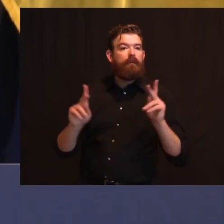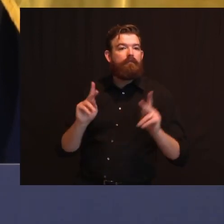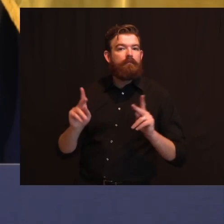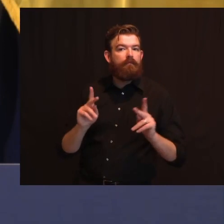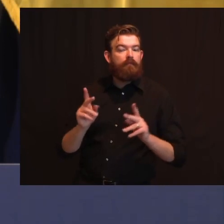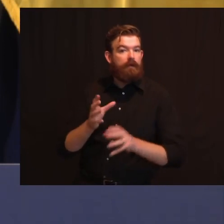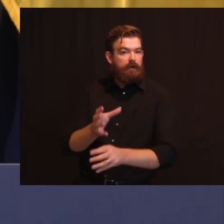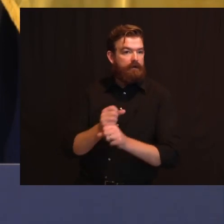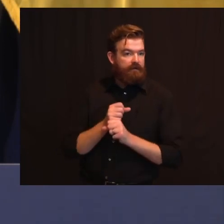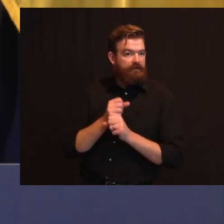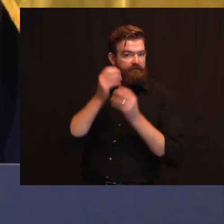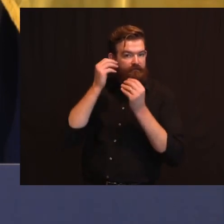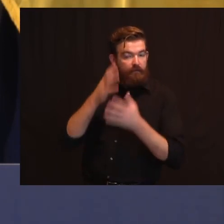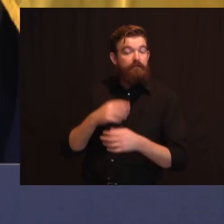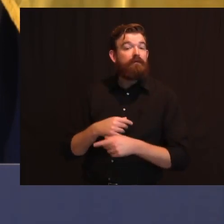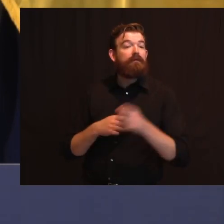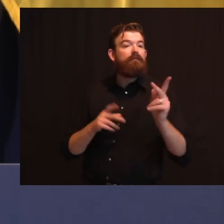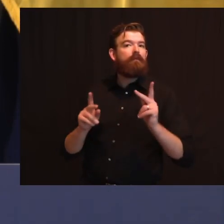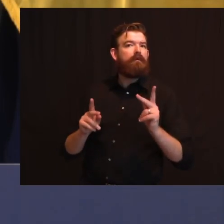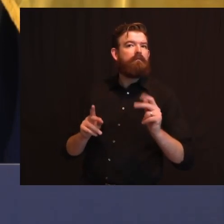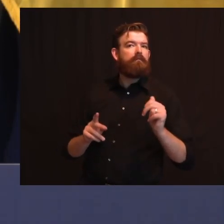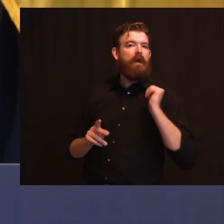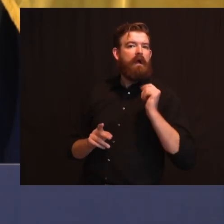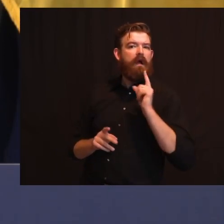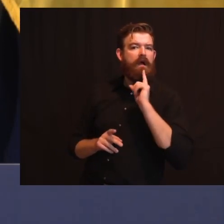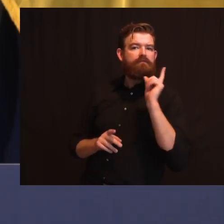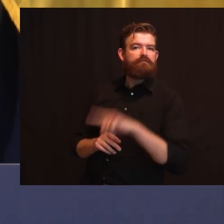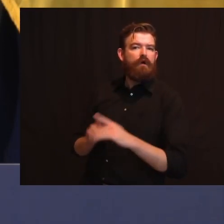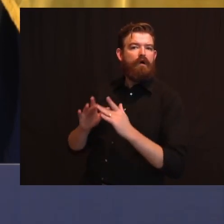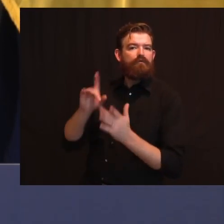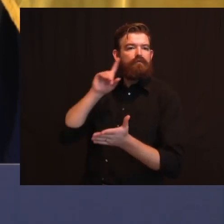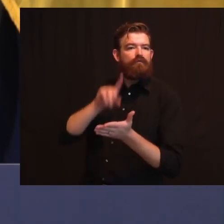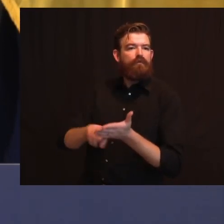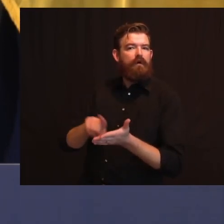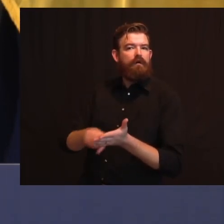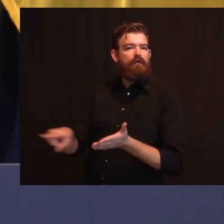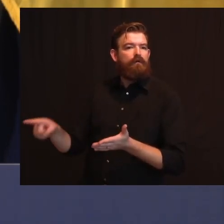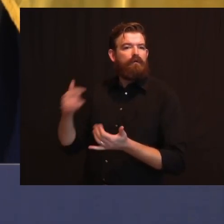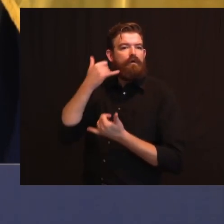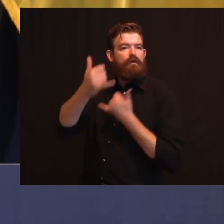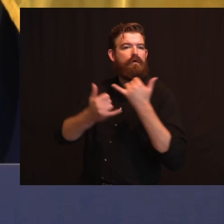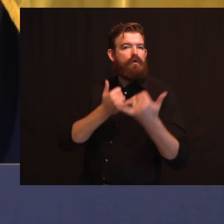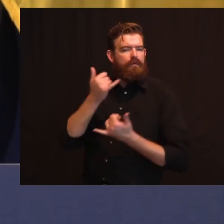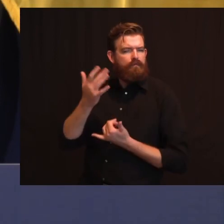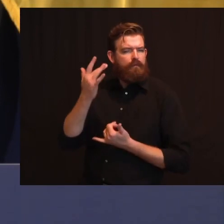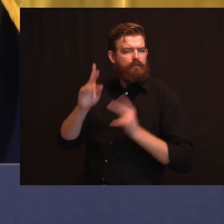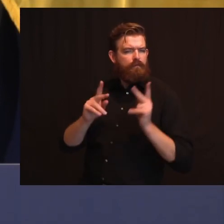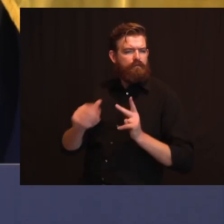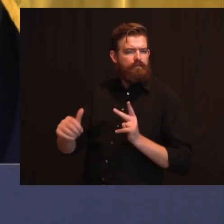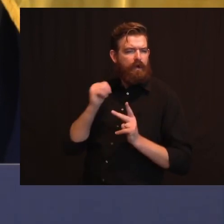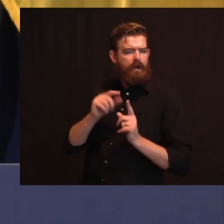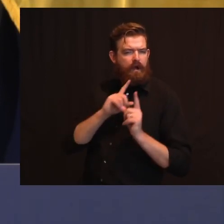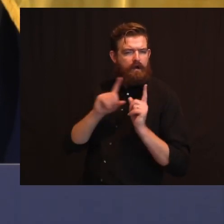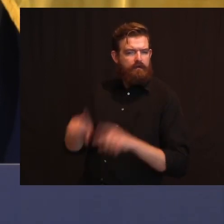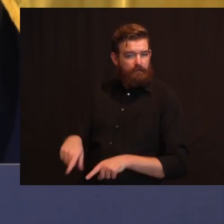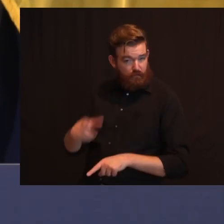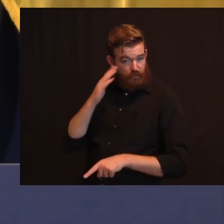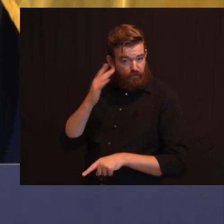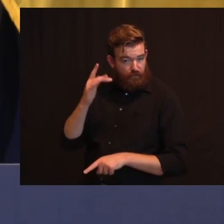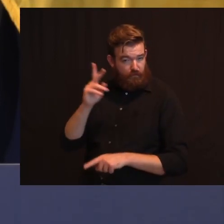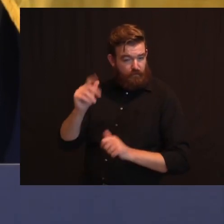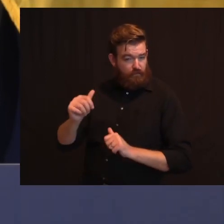talking to them to create a strategy to get them to cooperate? And if so, what are they hearing from these folks about why they don't want to talk to them? This week,